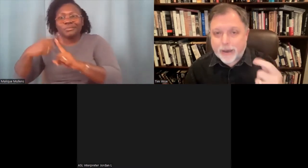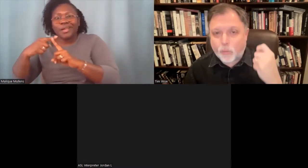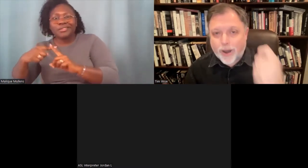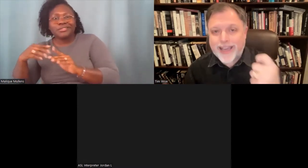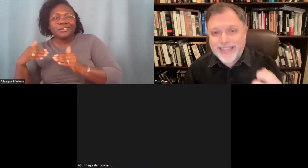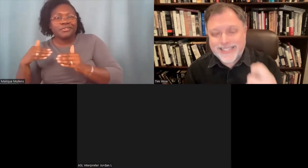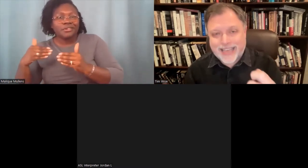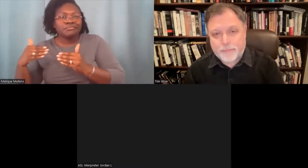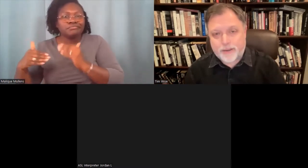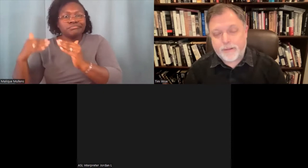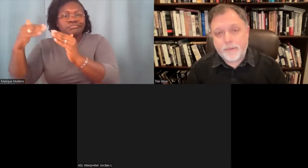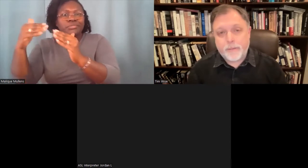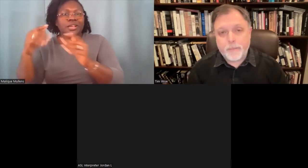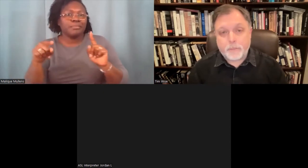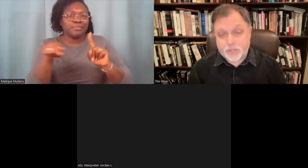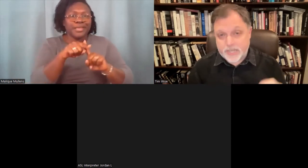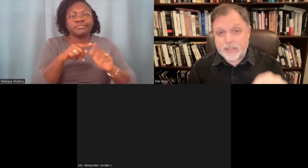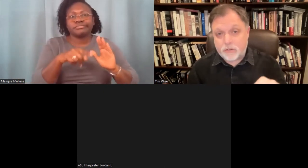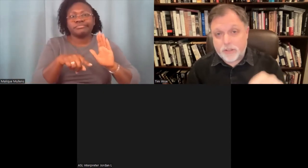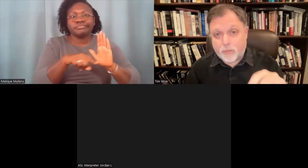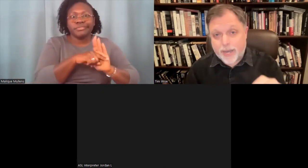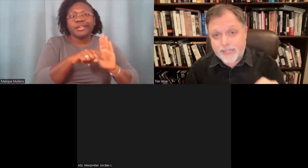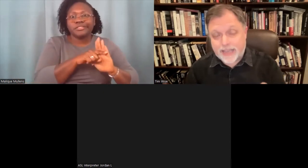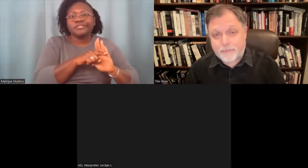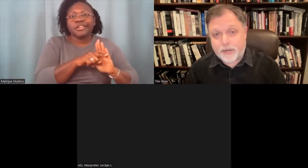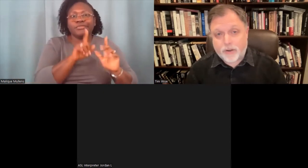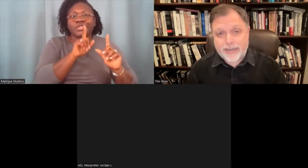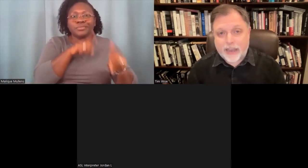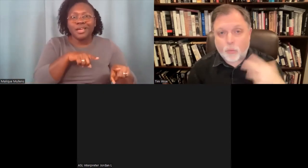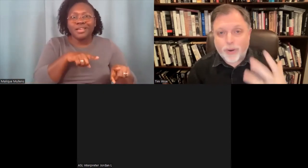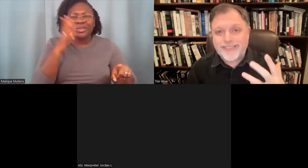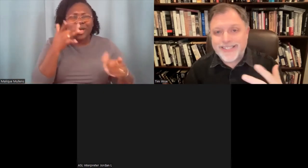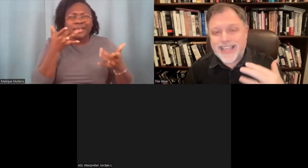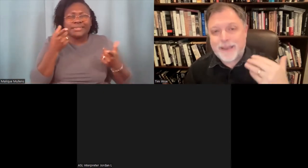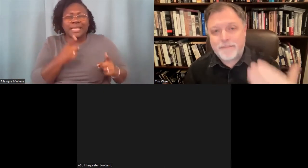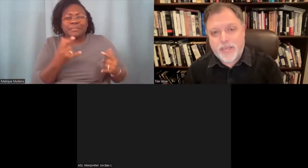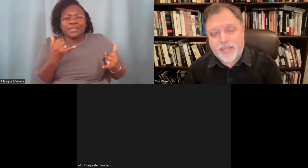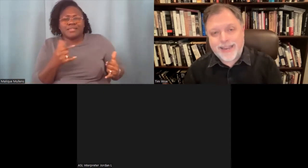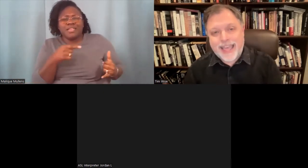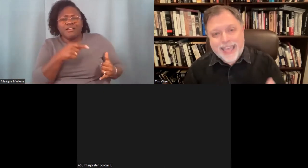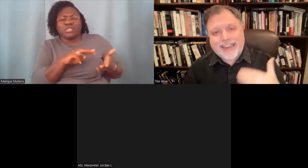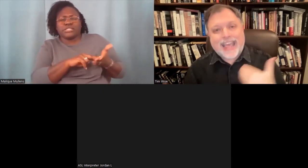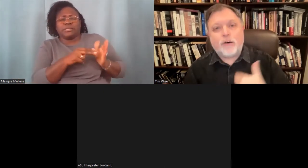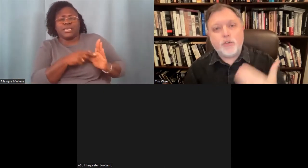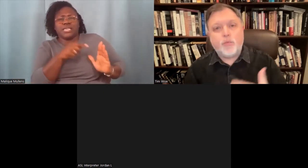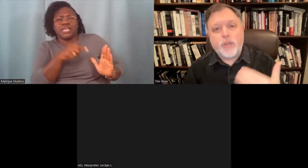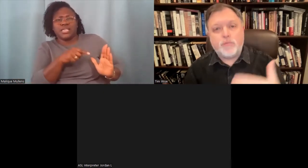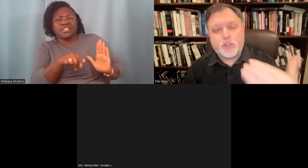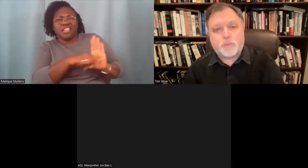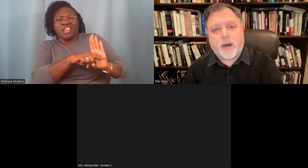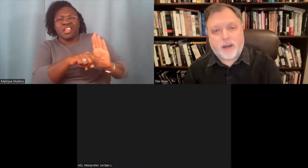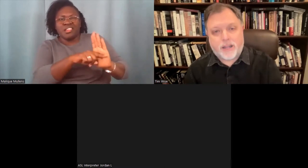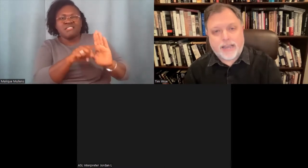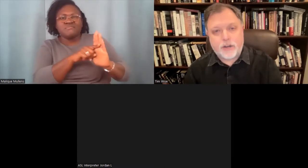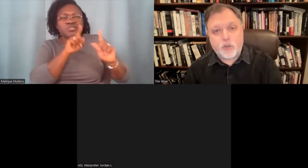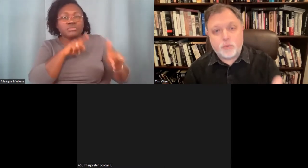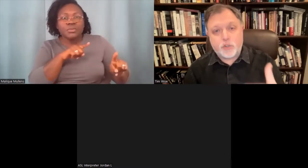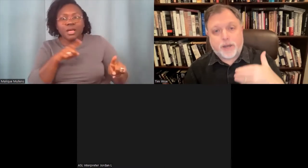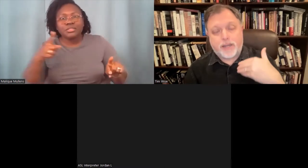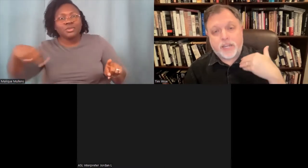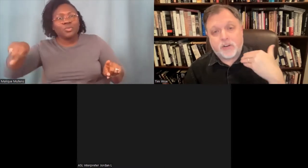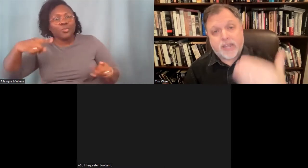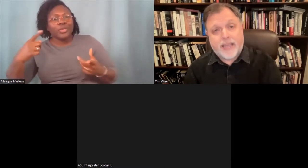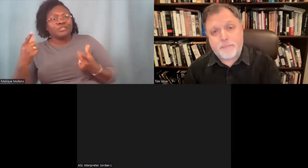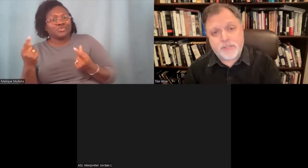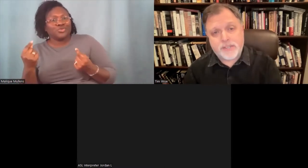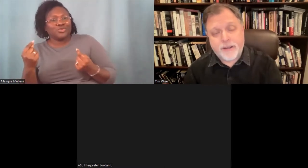think about why it's happening, particularly why it's happening right now. What does that mean? And how do we respond? How do you